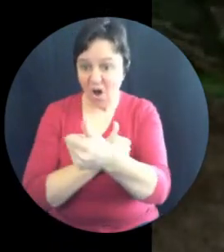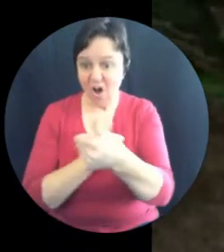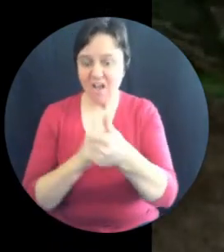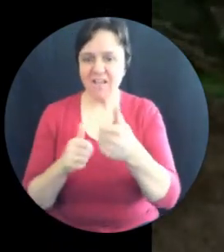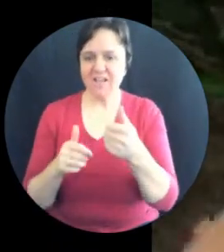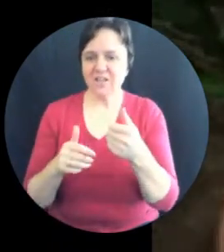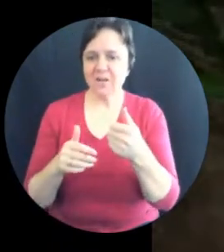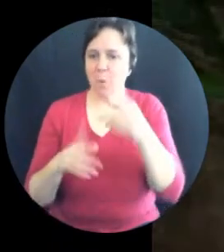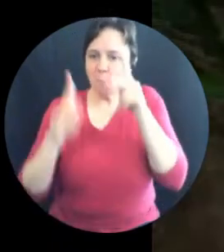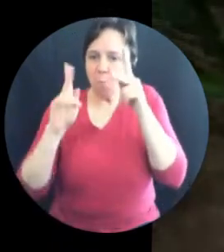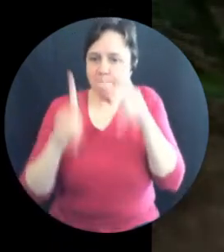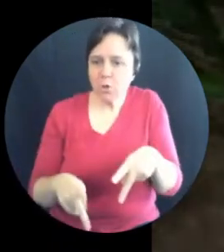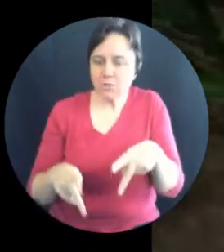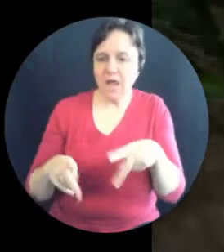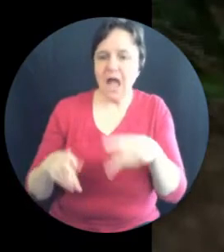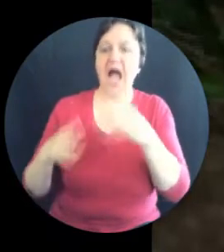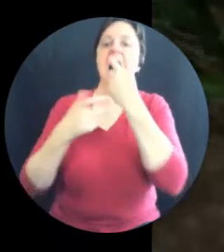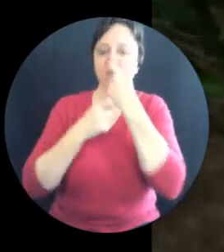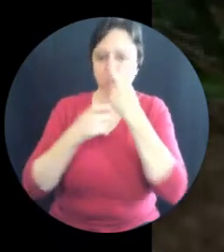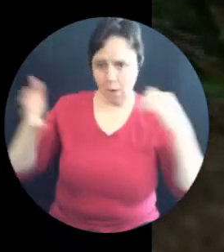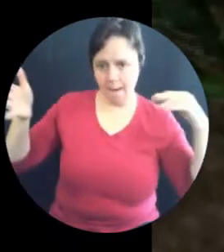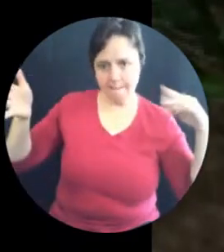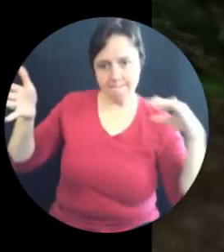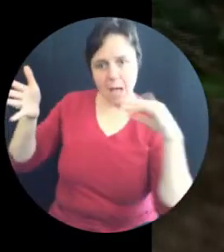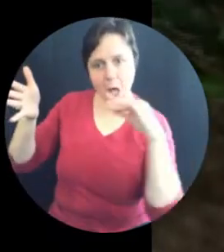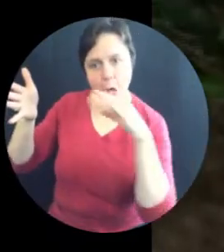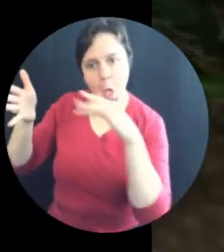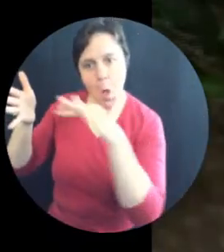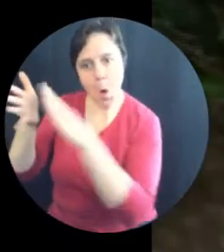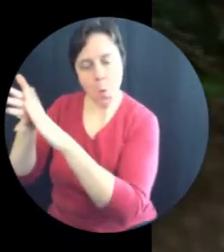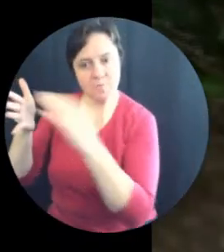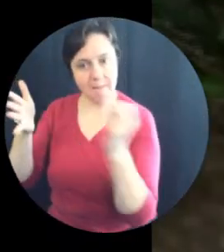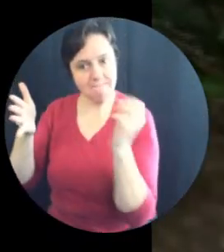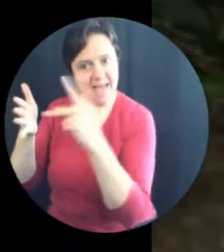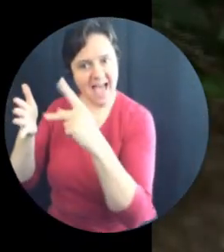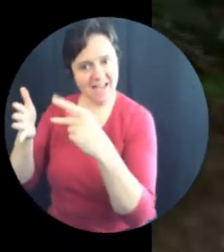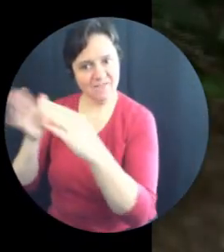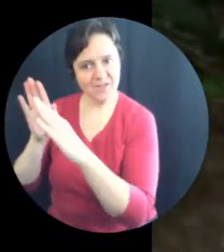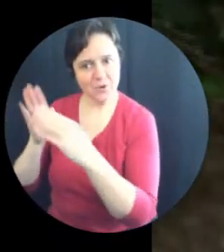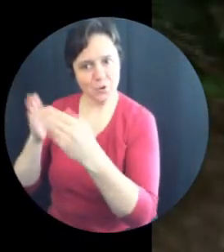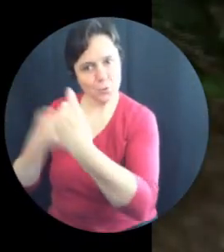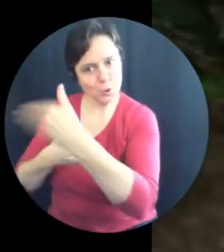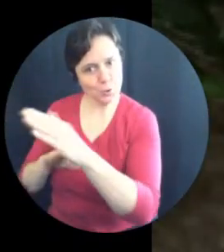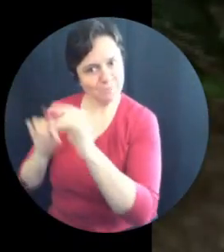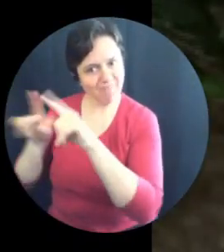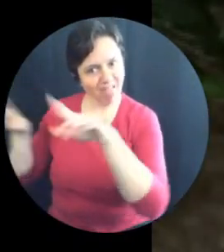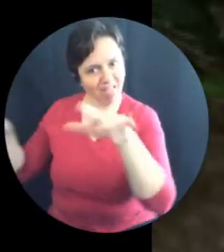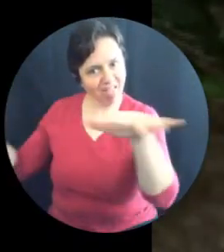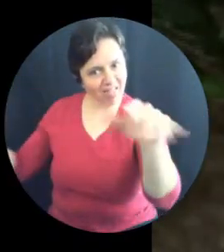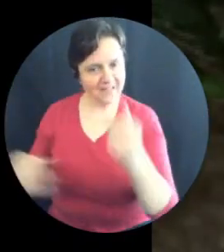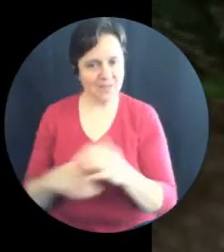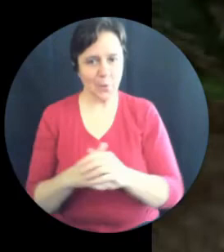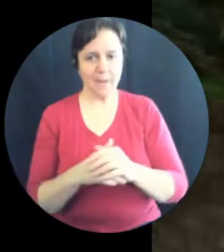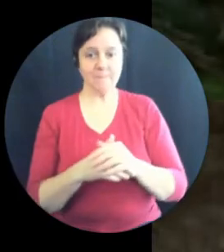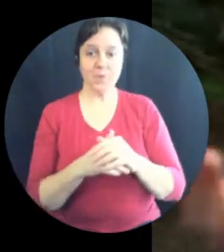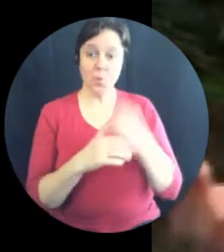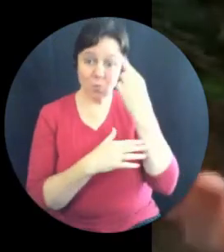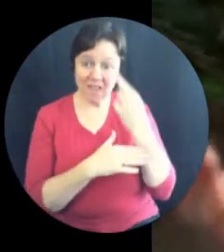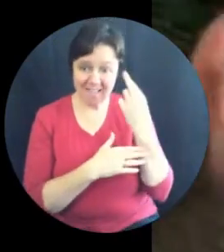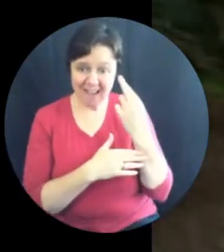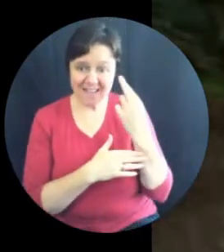room, it also goes up, and it can go up even into air vents. So when you are sneezing, when you're coughing, realize this is a very